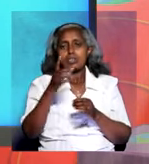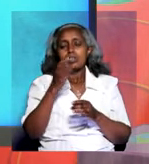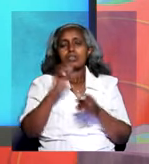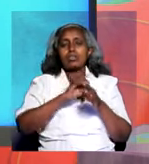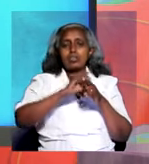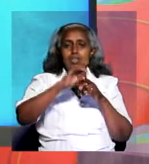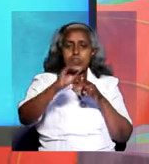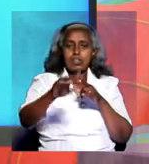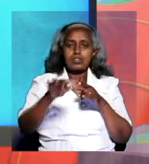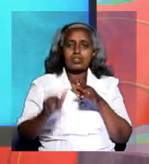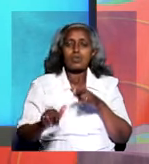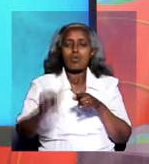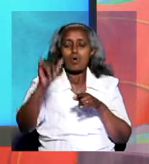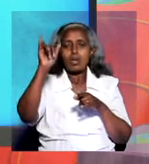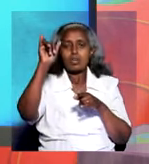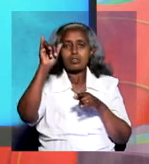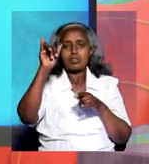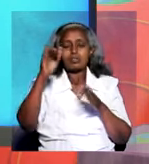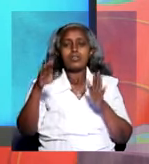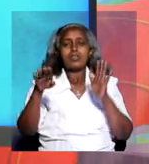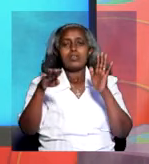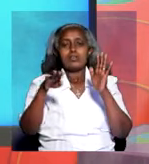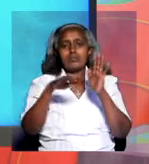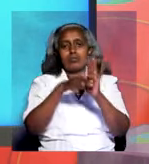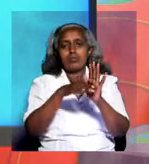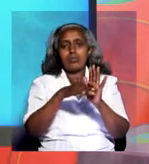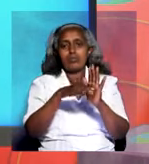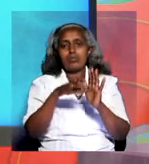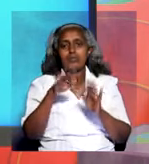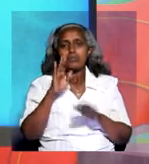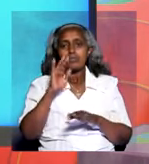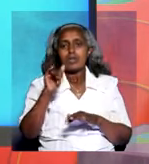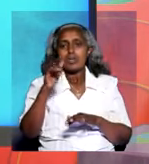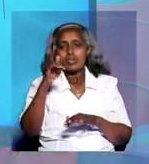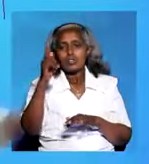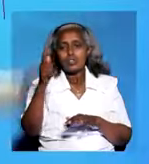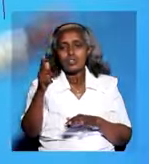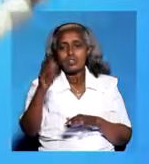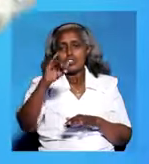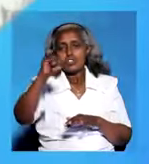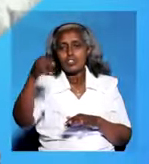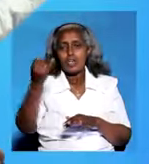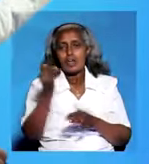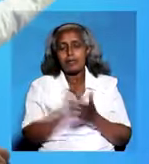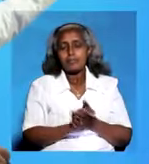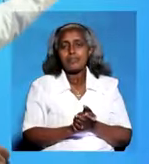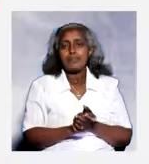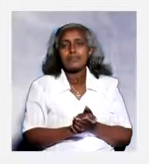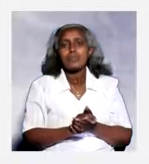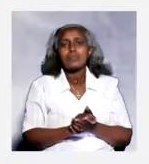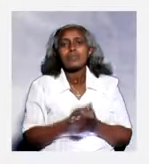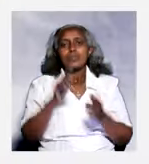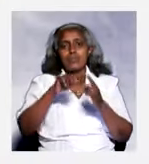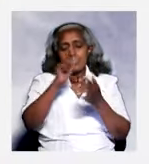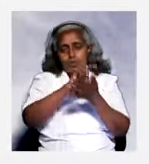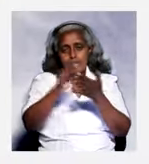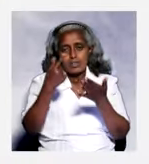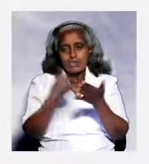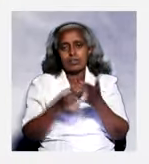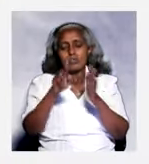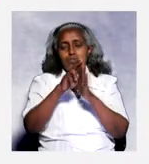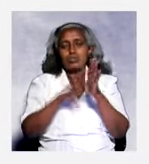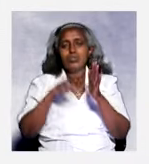is on y-axis. It's denoted by j. So to write this in unit